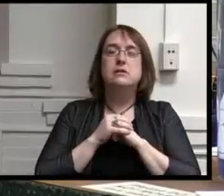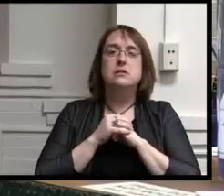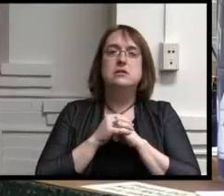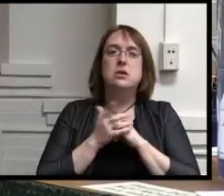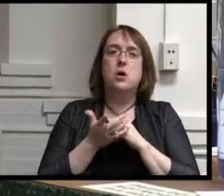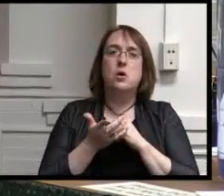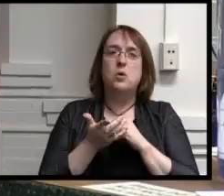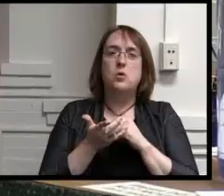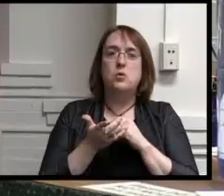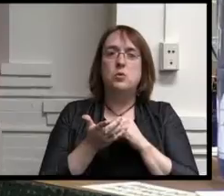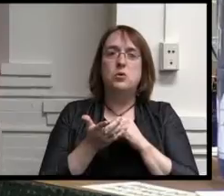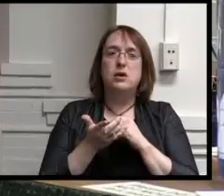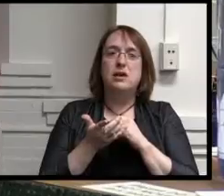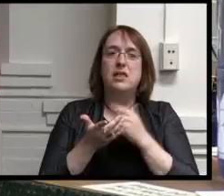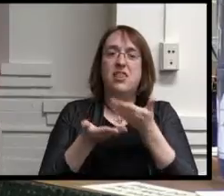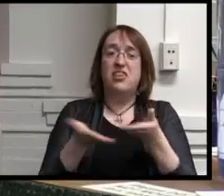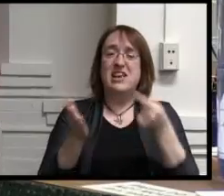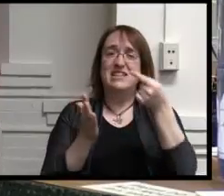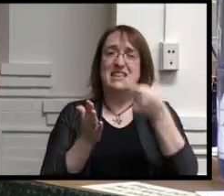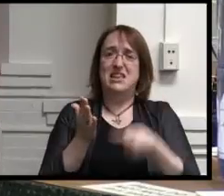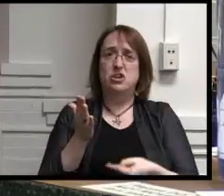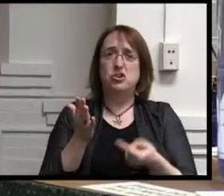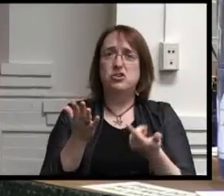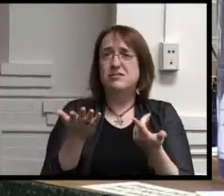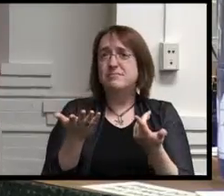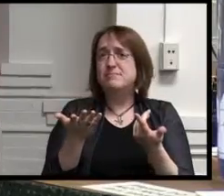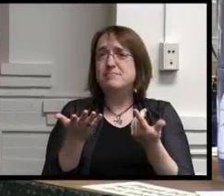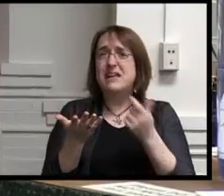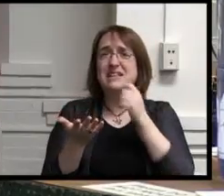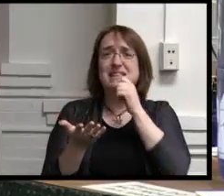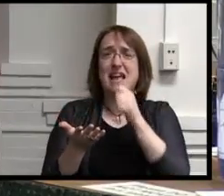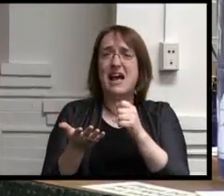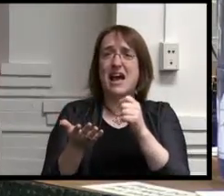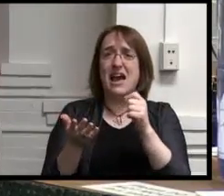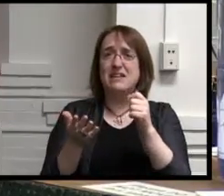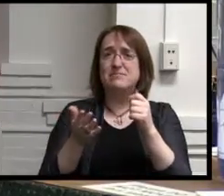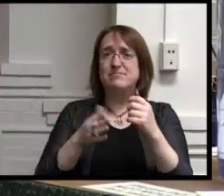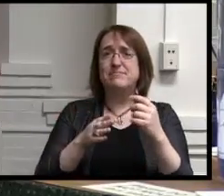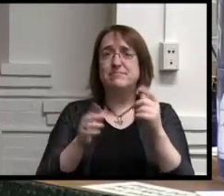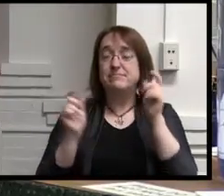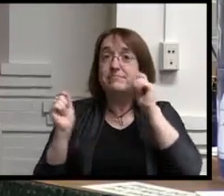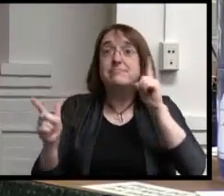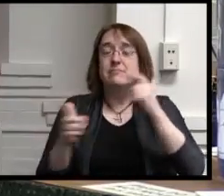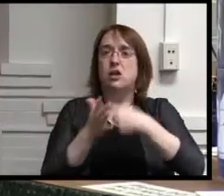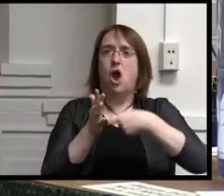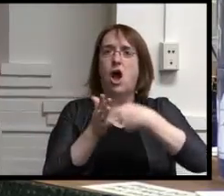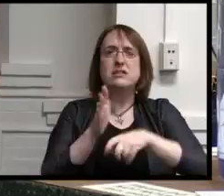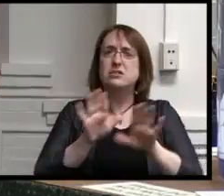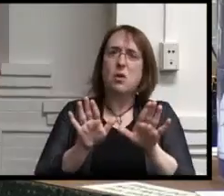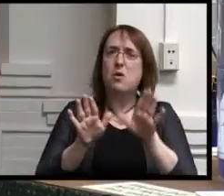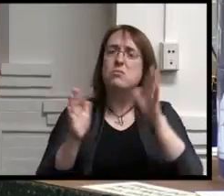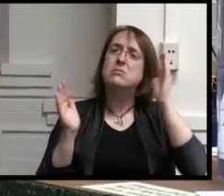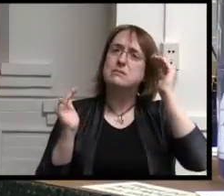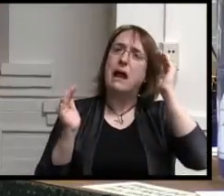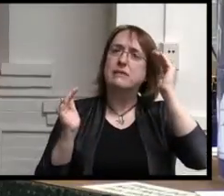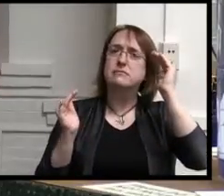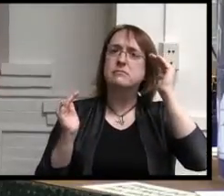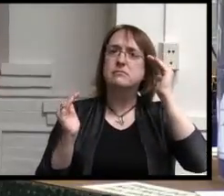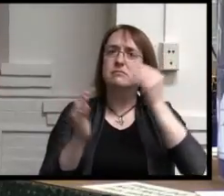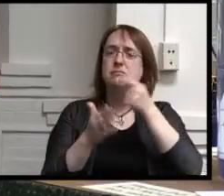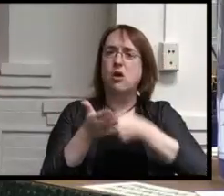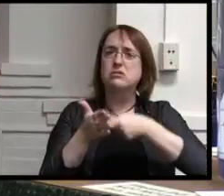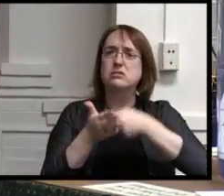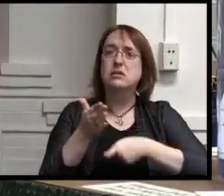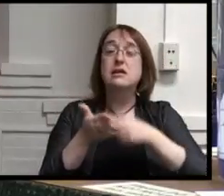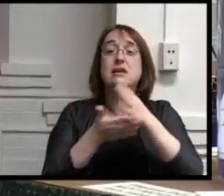there's nothing on here that represents a cost that is alarming to us in magnitude. It's all about what we would have expected it to be. Some of